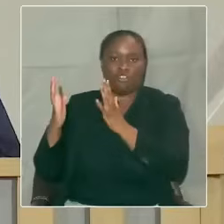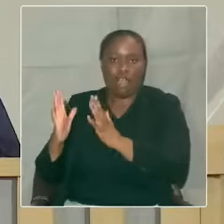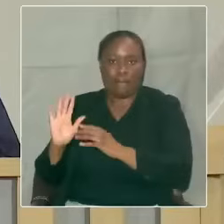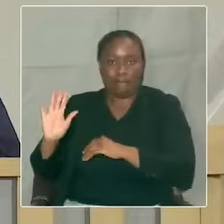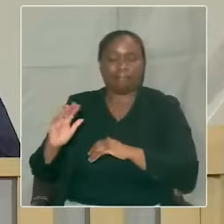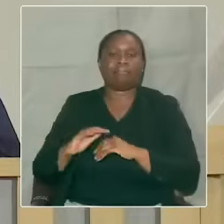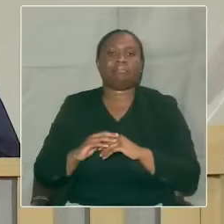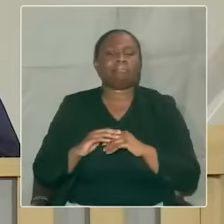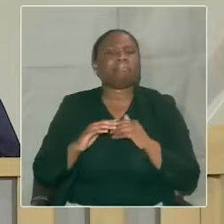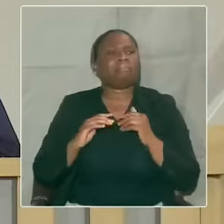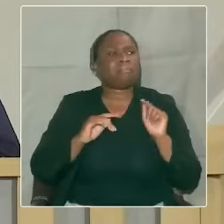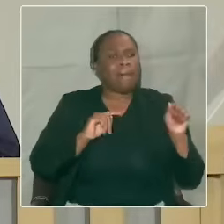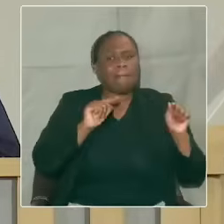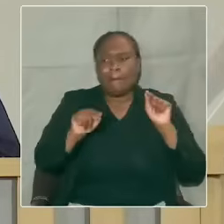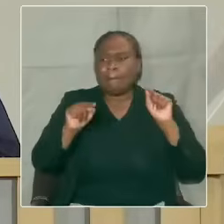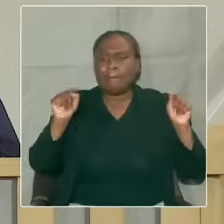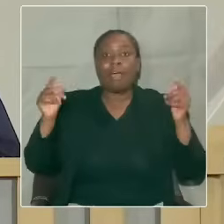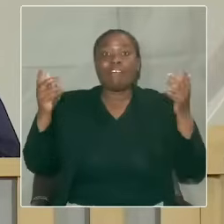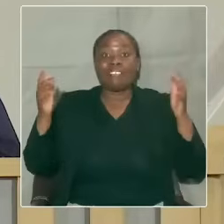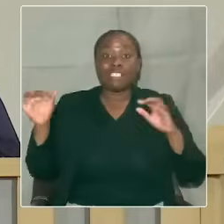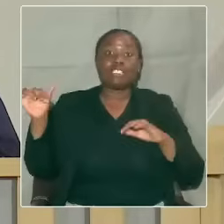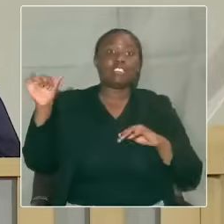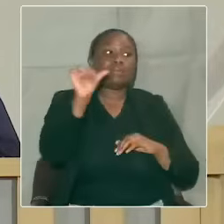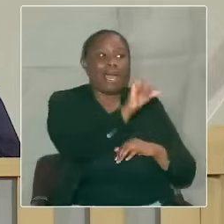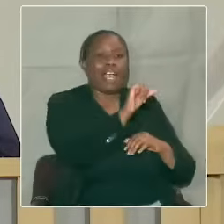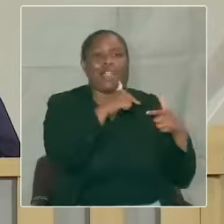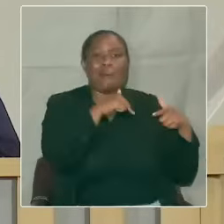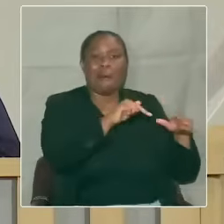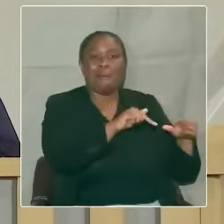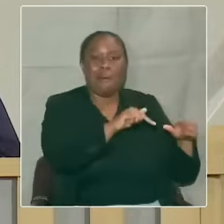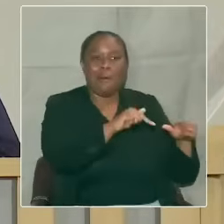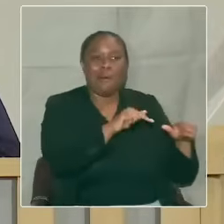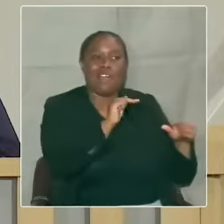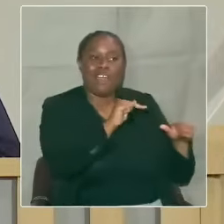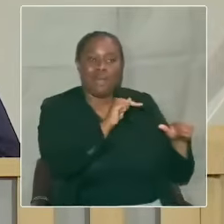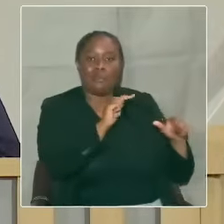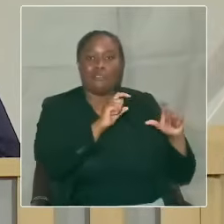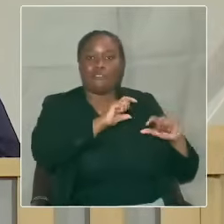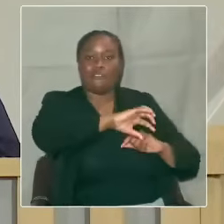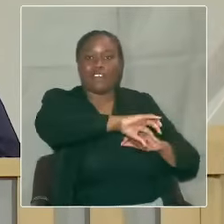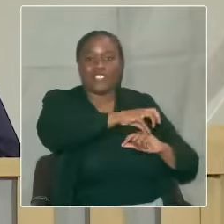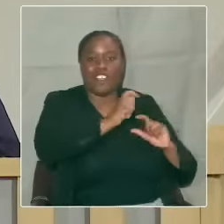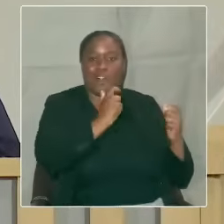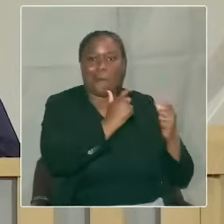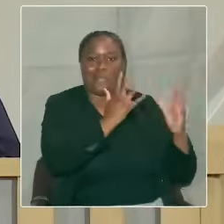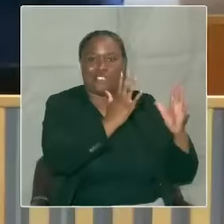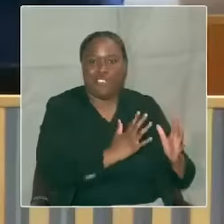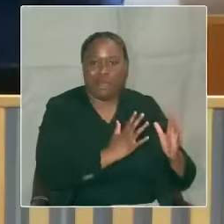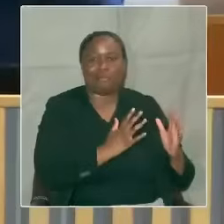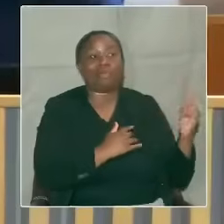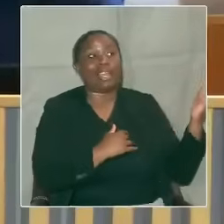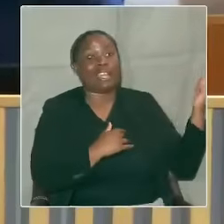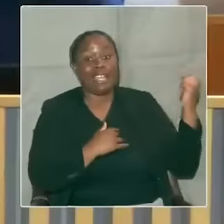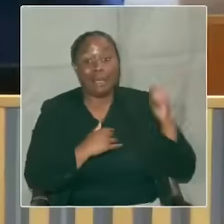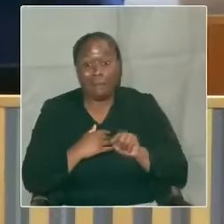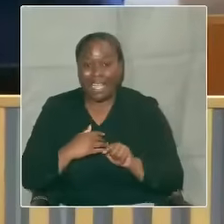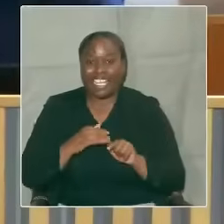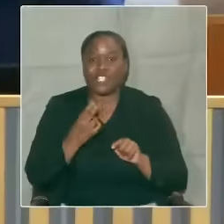to Limpopo as the provincial commissioner. And in 2016, I came back as